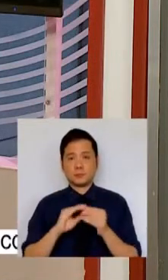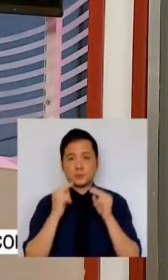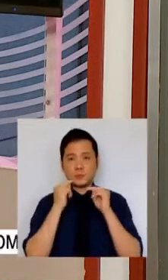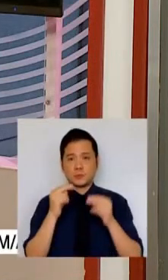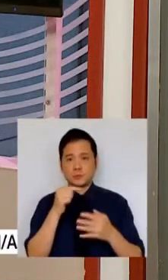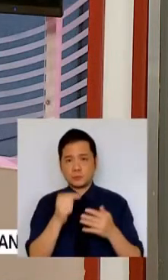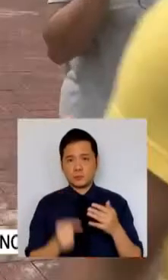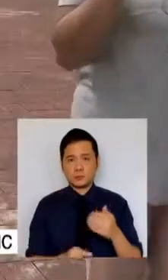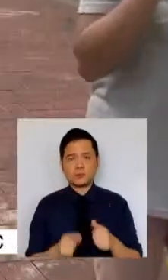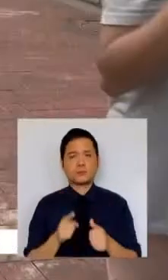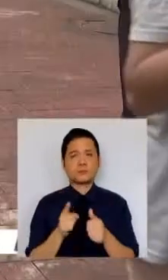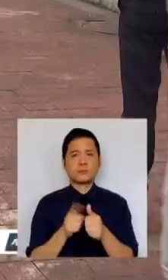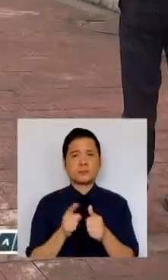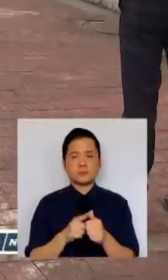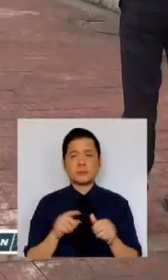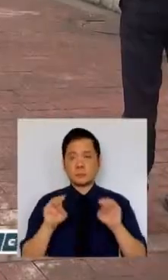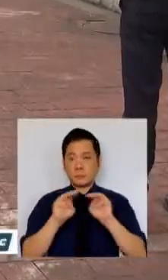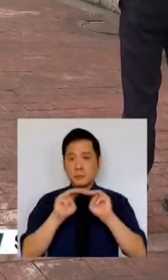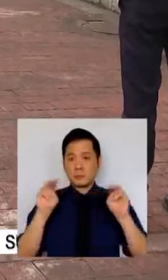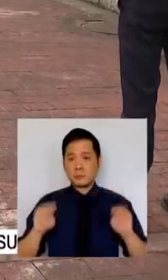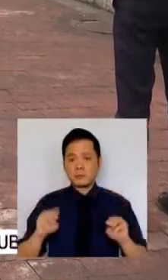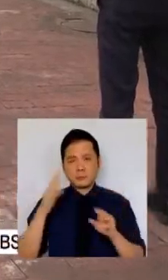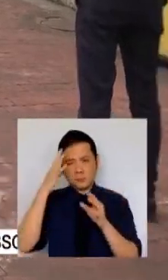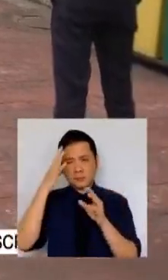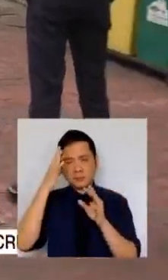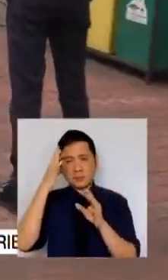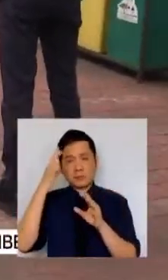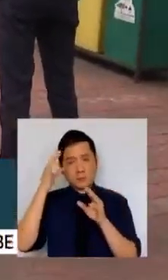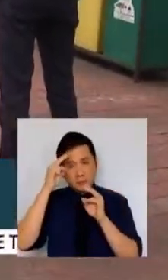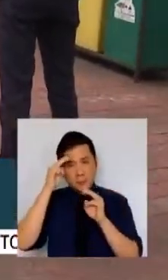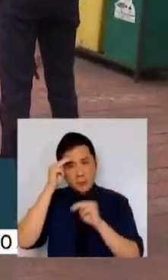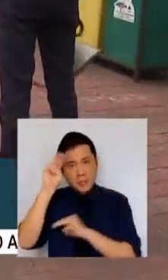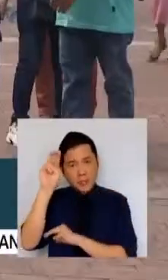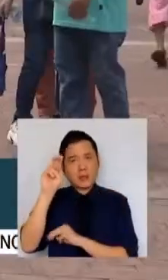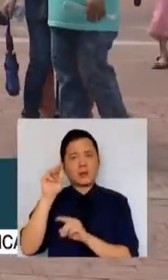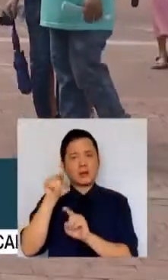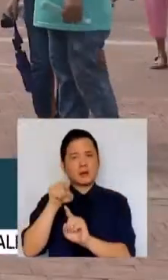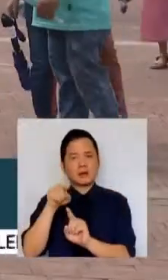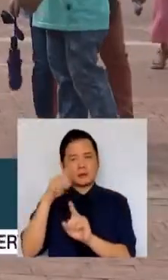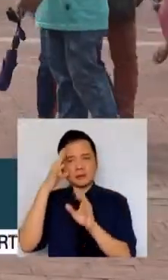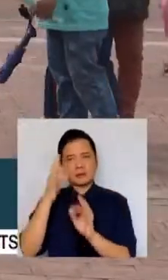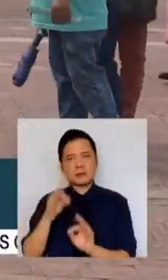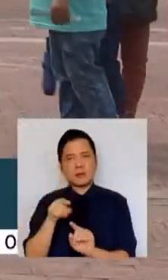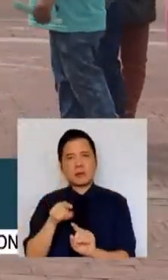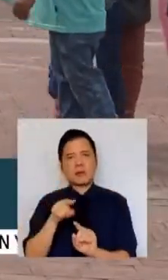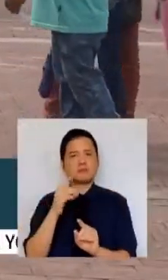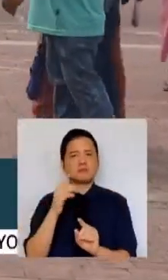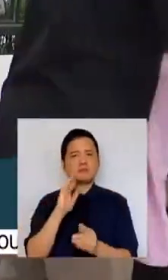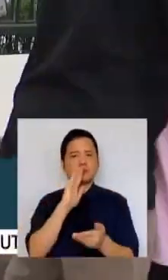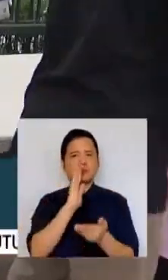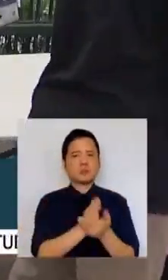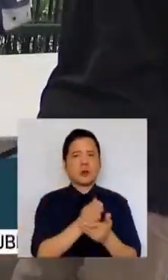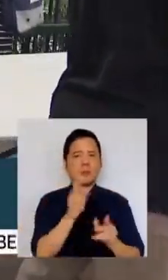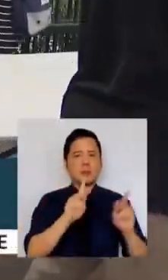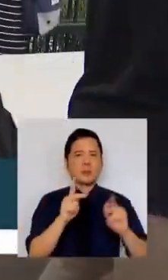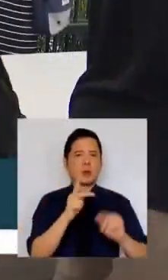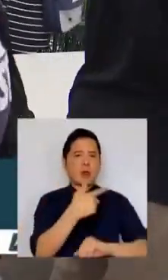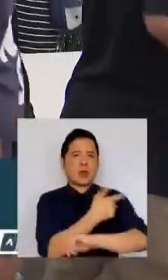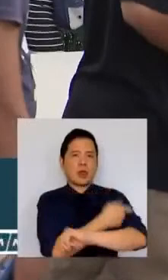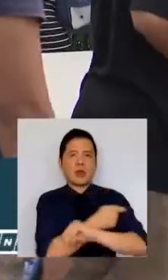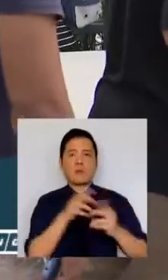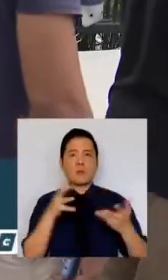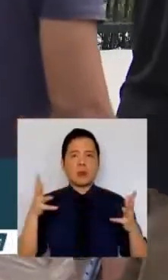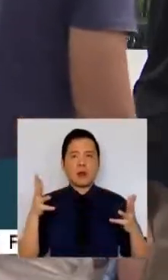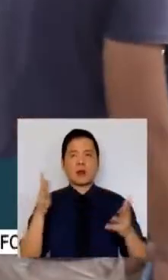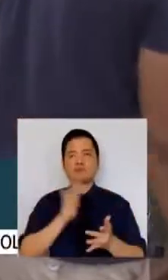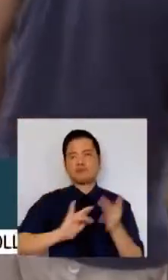impose mobility restrictions on the unvaccinated in light of the latest COVID-19 surge in the Philippines. Metropolitan Manila Development Authority